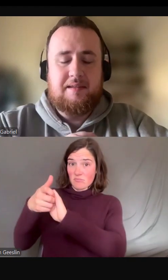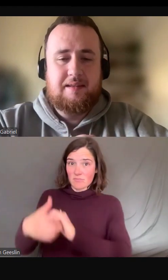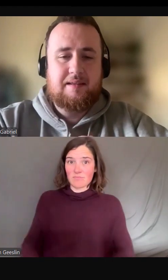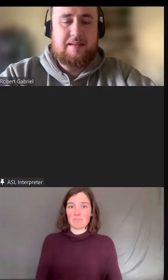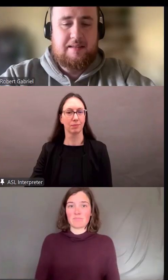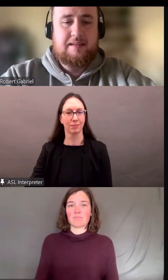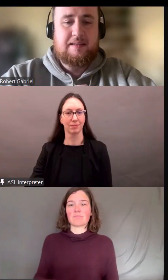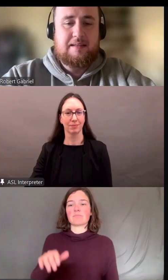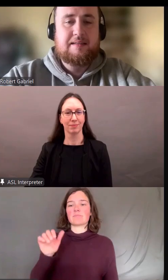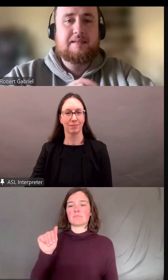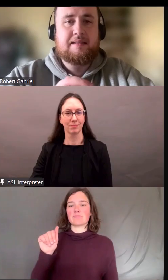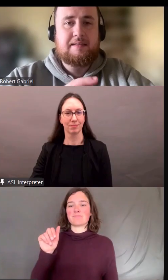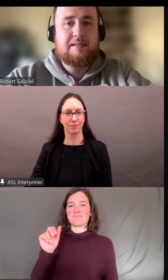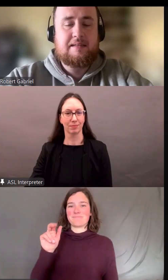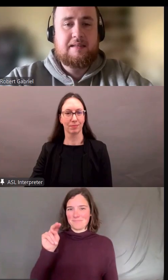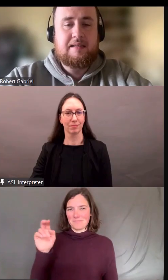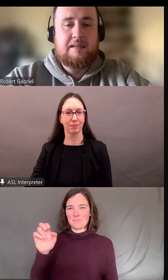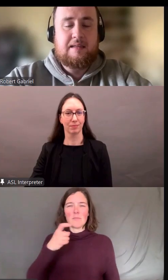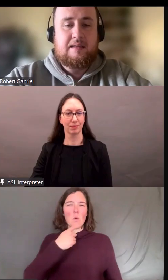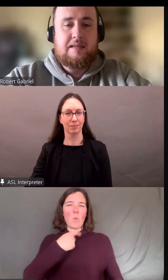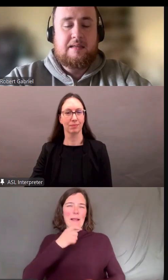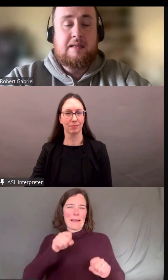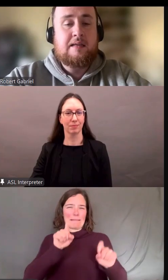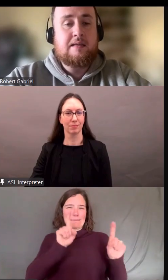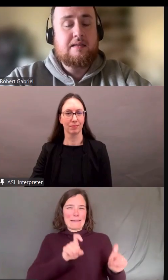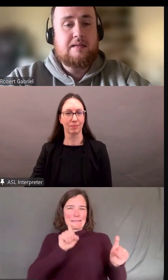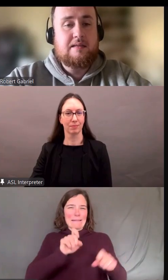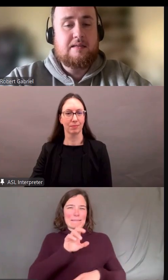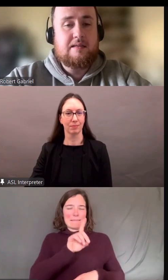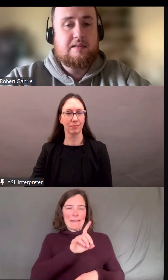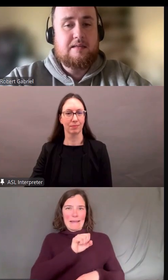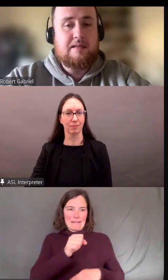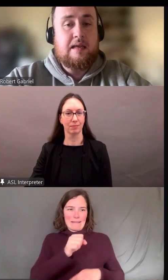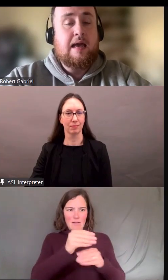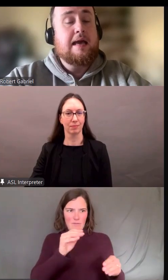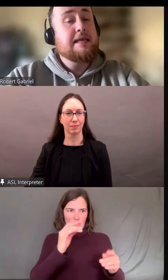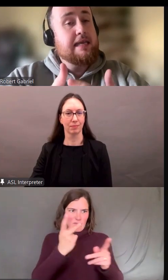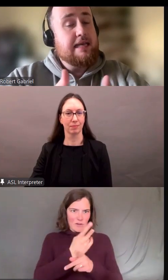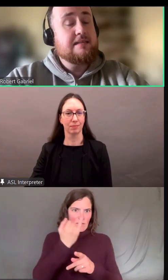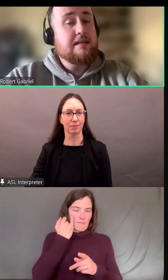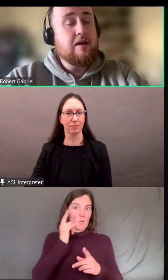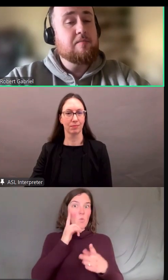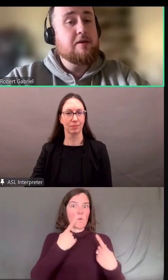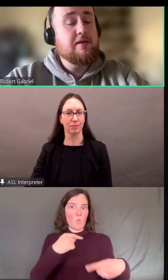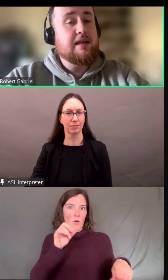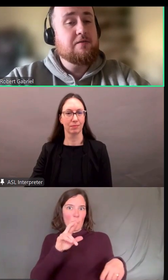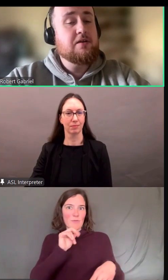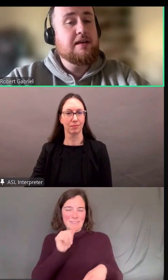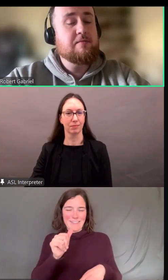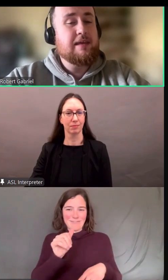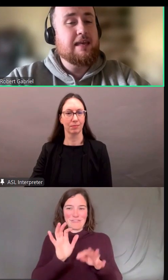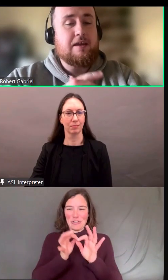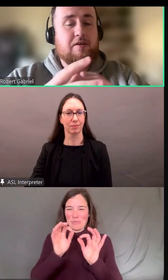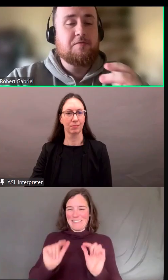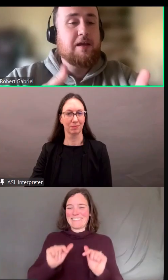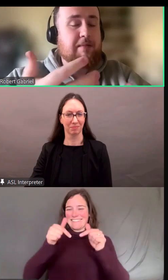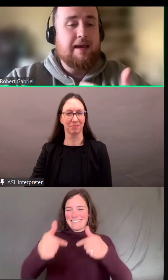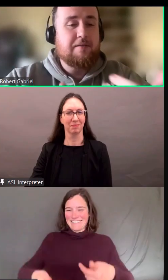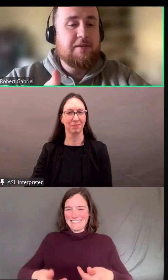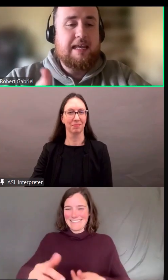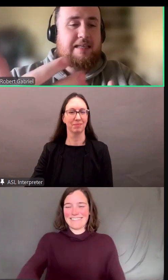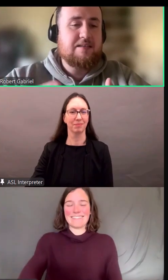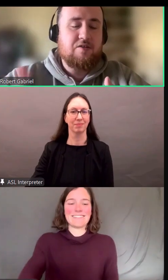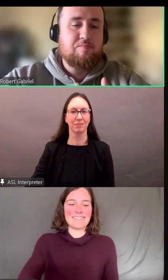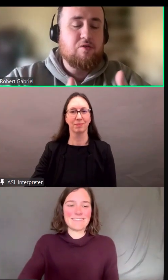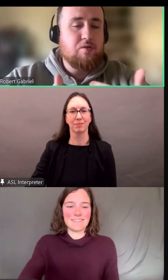experiment here in the disability office too to see if it will run on Alex. So. Yes, that would be great. And if you could give me any of your feedback, if